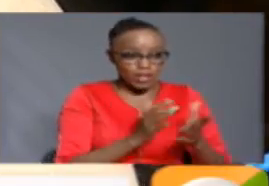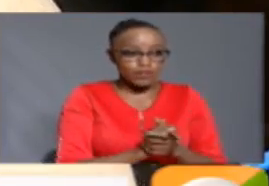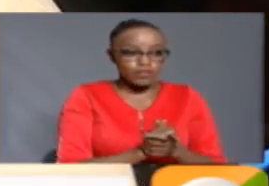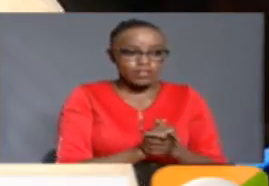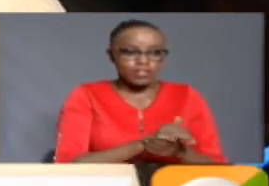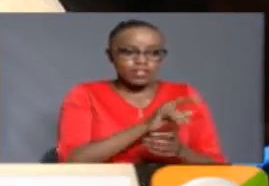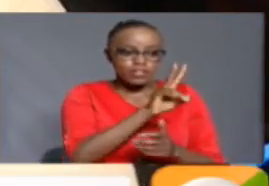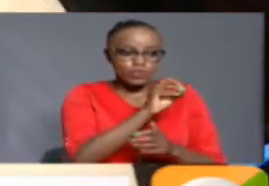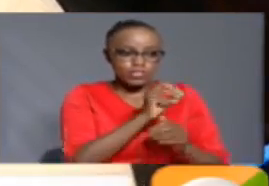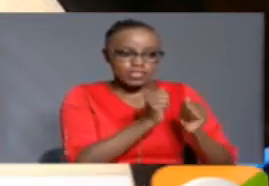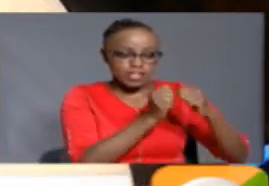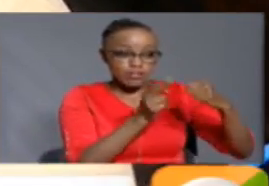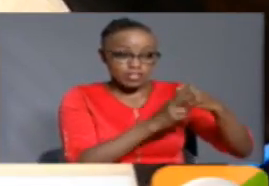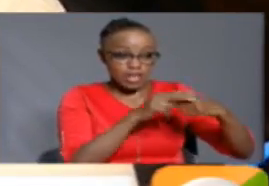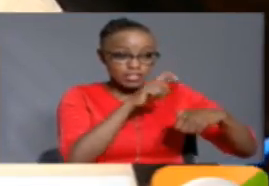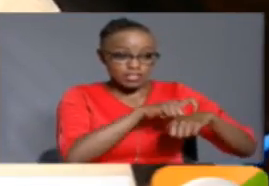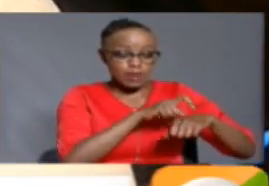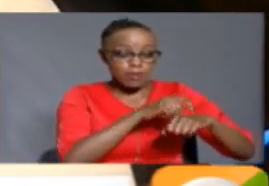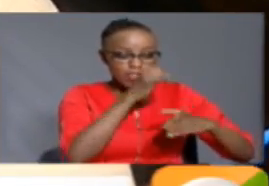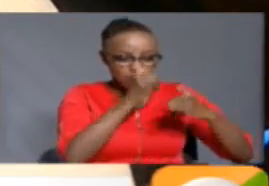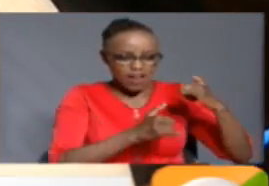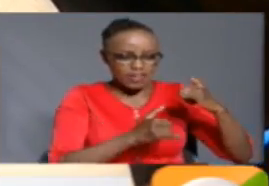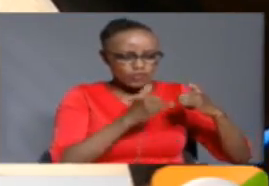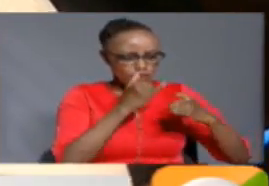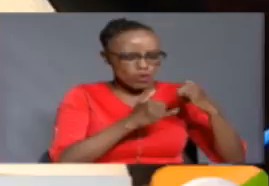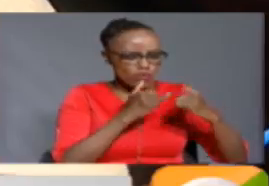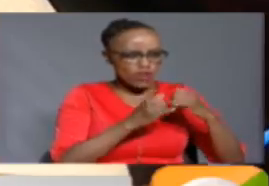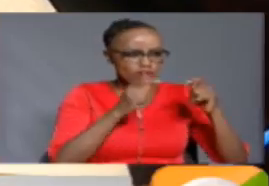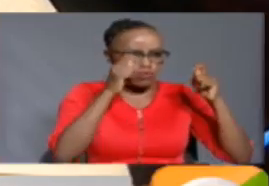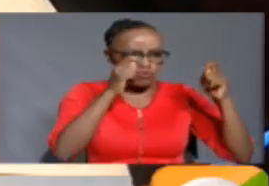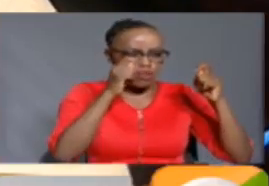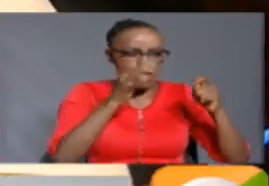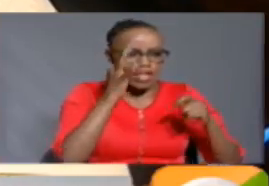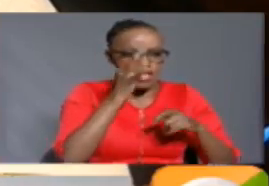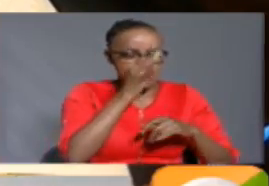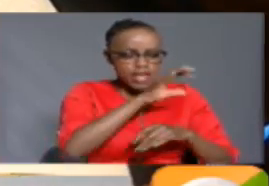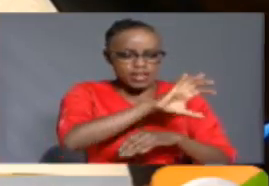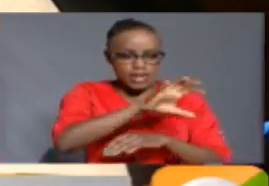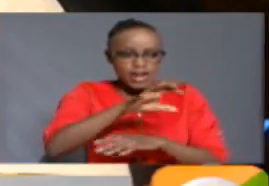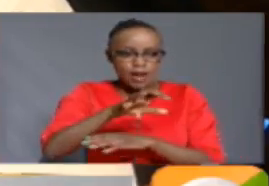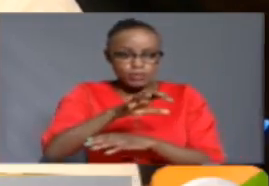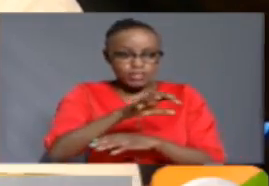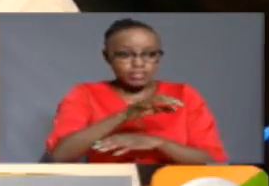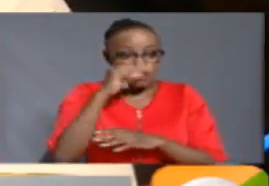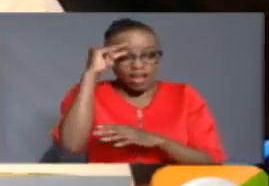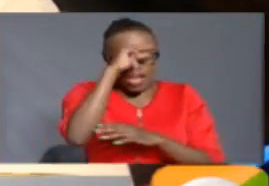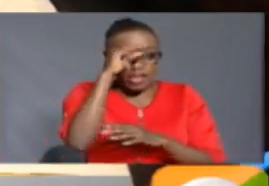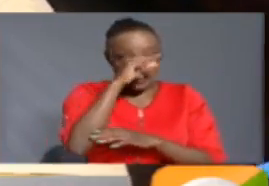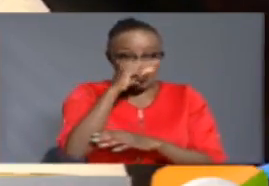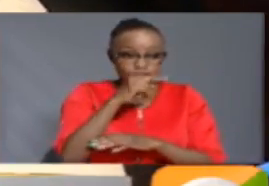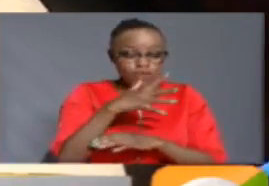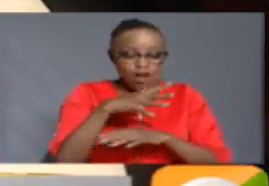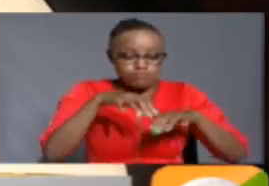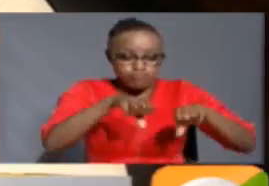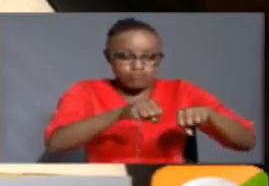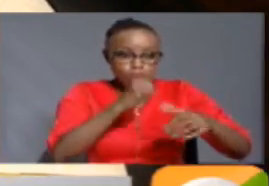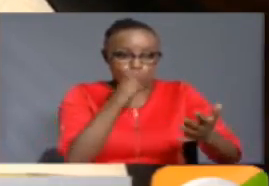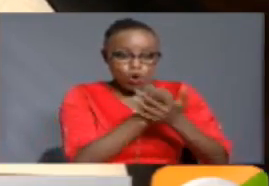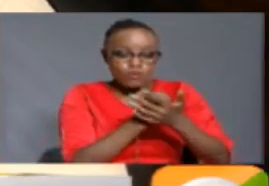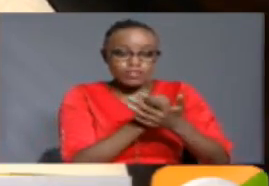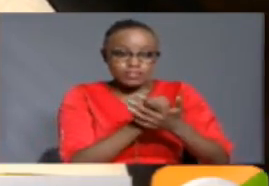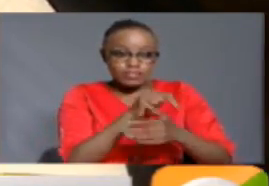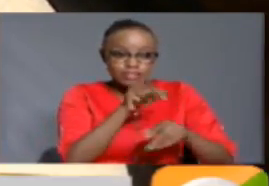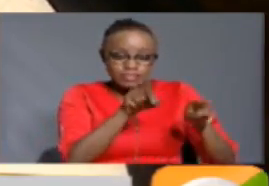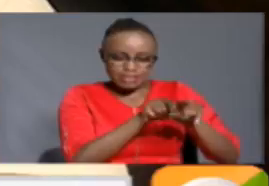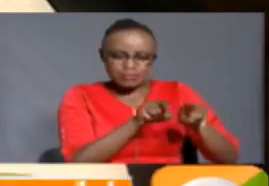In 2017, when the last strike was called, Nyeri County, and the governor had just taken office then, was